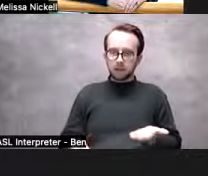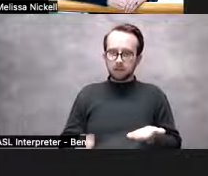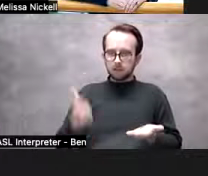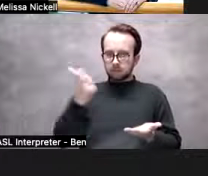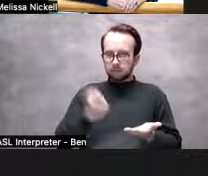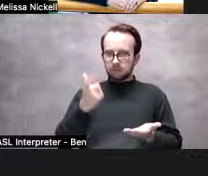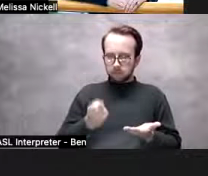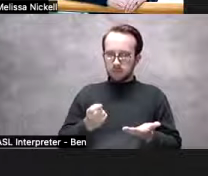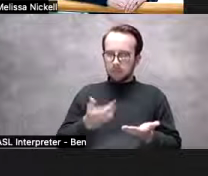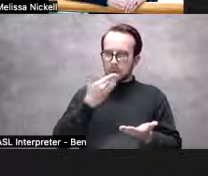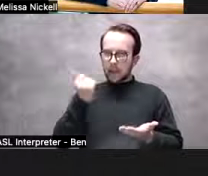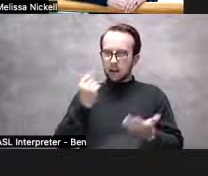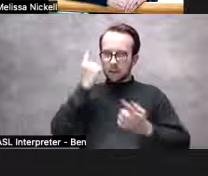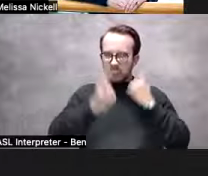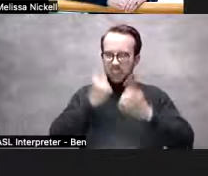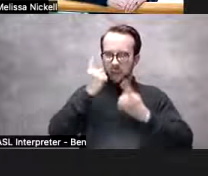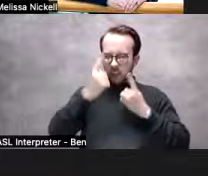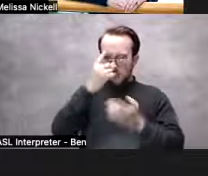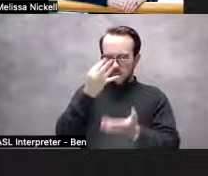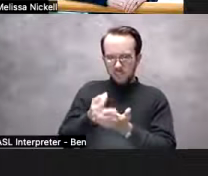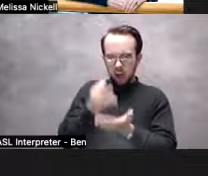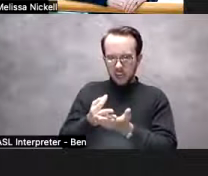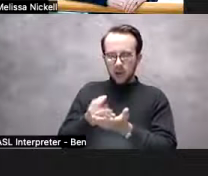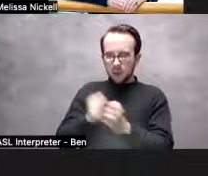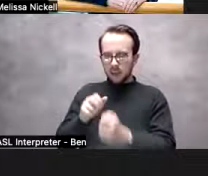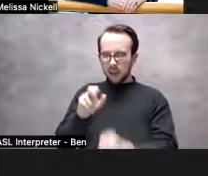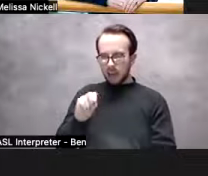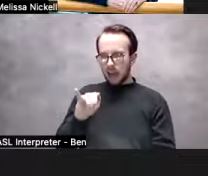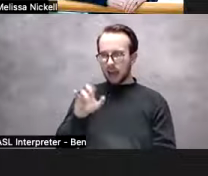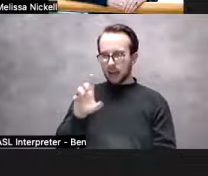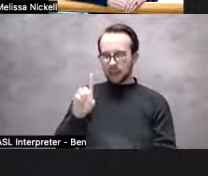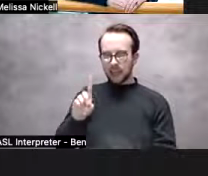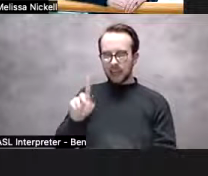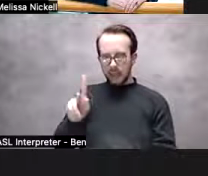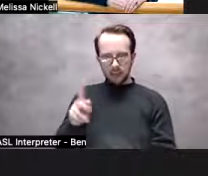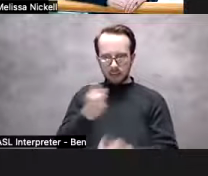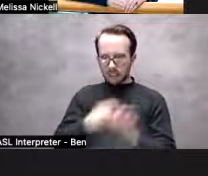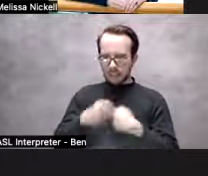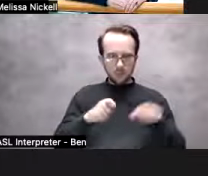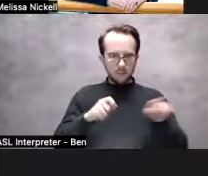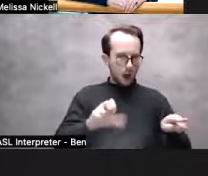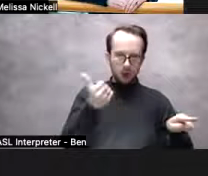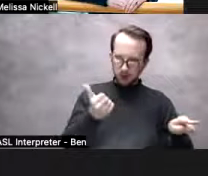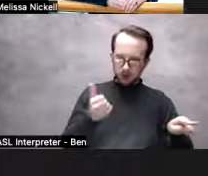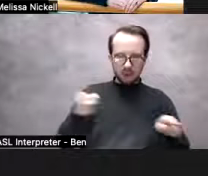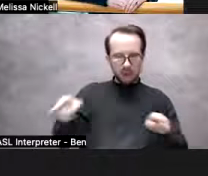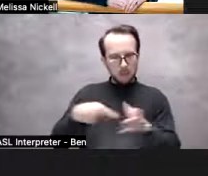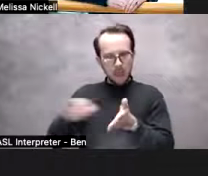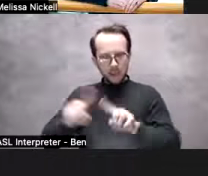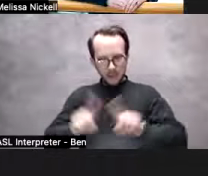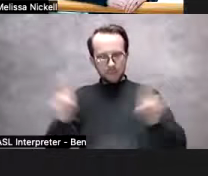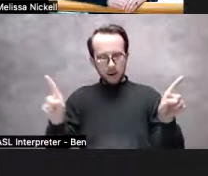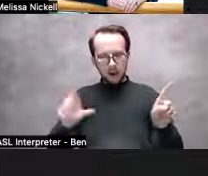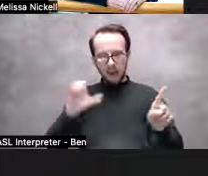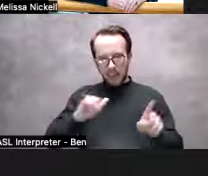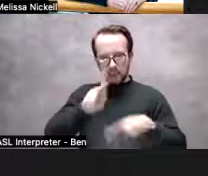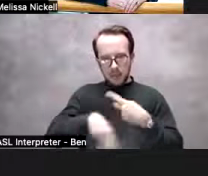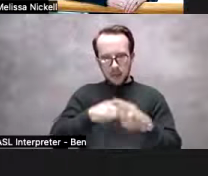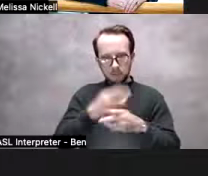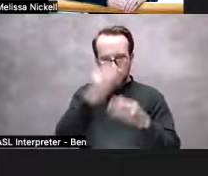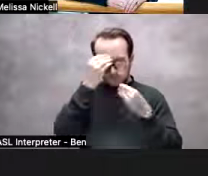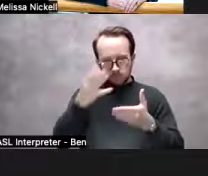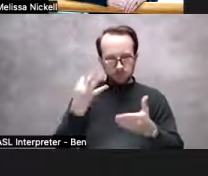considered for funding by NIDDK rather than NCI, because the pay line is quite a bit different. So this is the type of information that you can